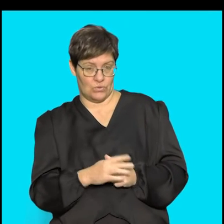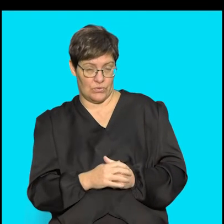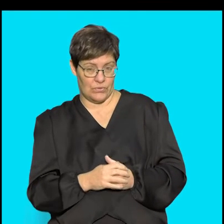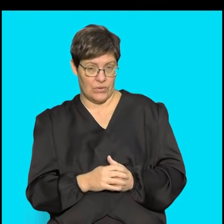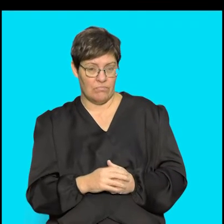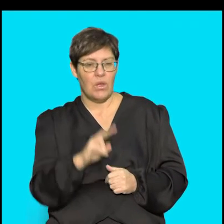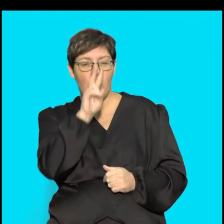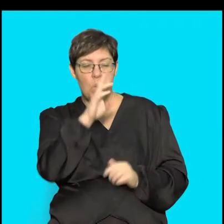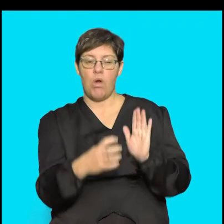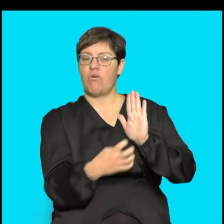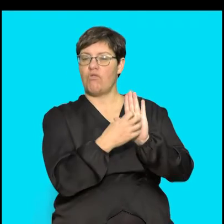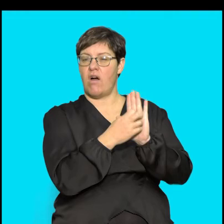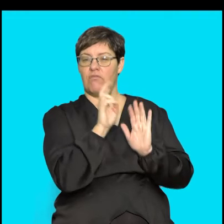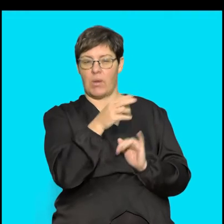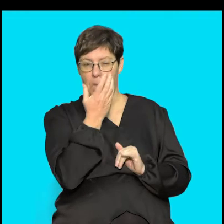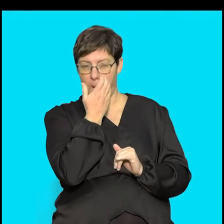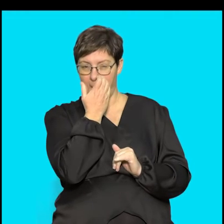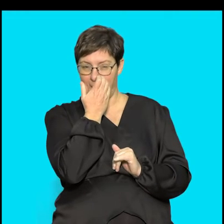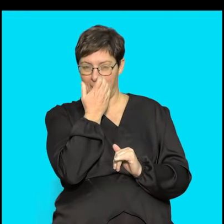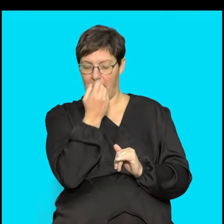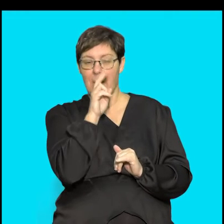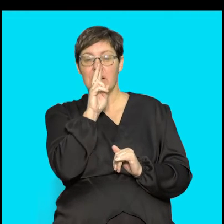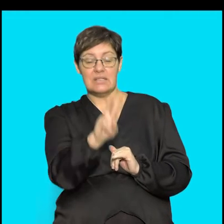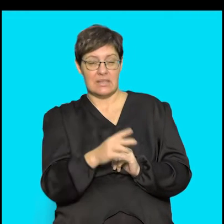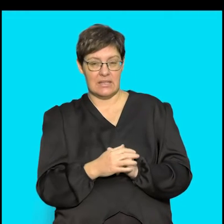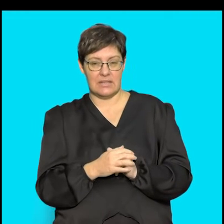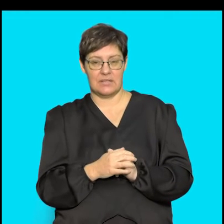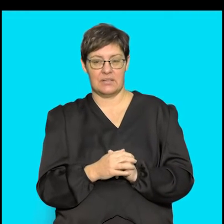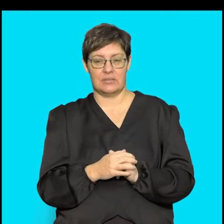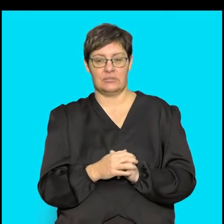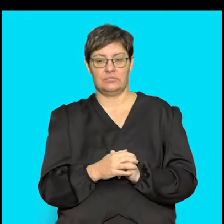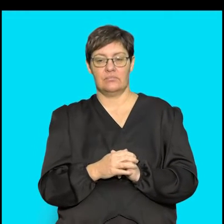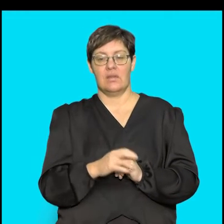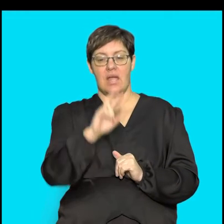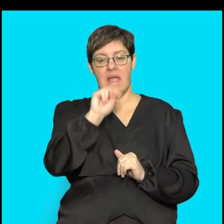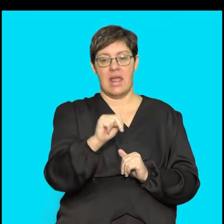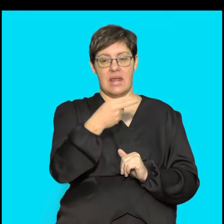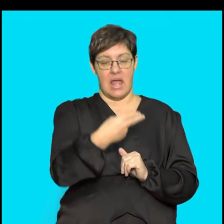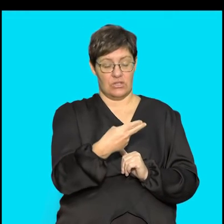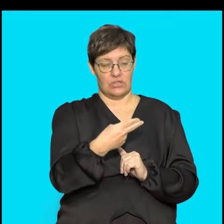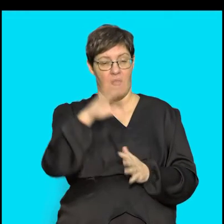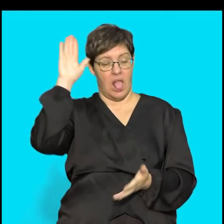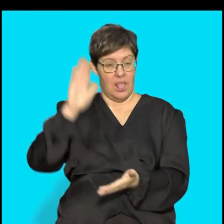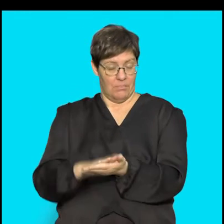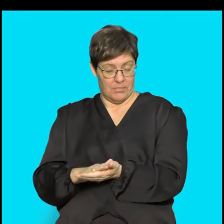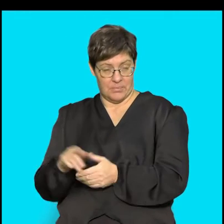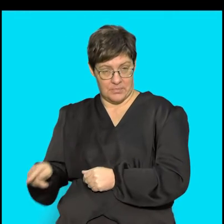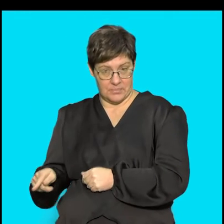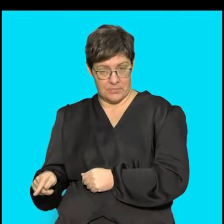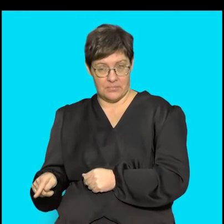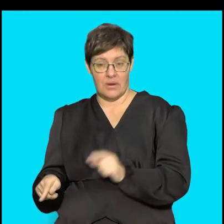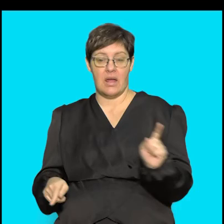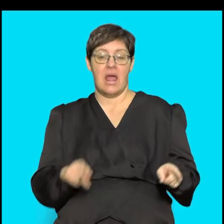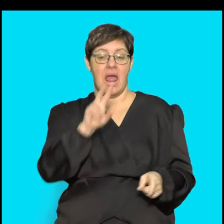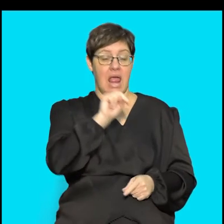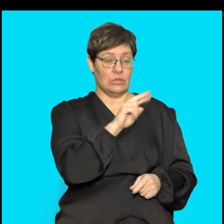How will that look on our graph? On our graph, we will see our NH is used up,